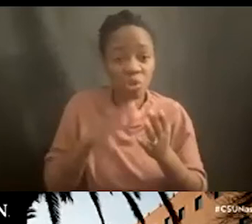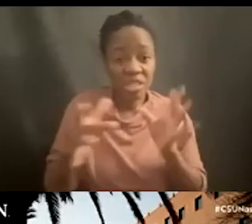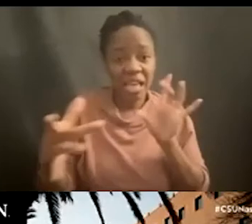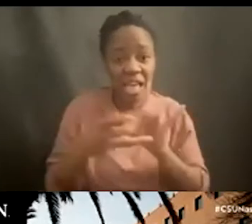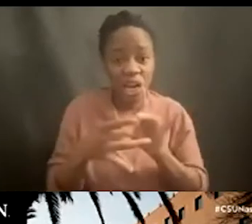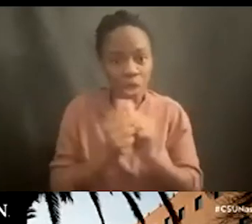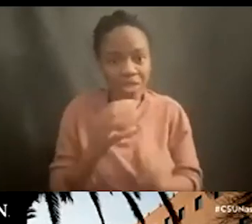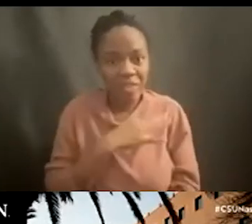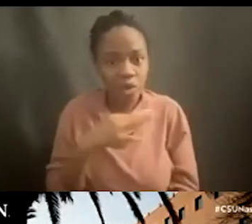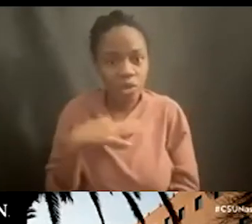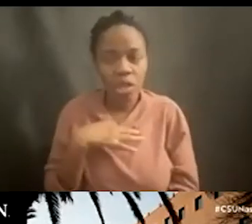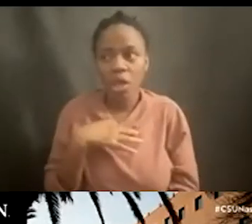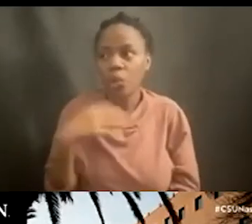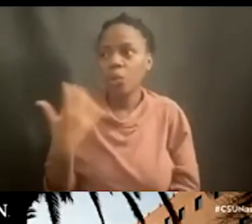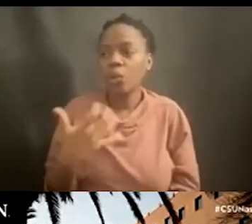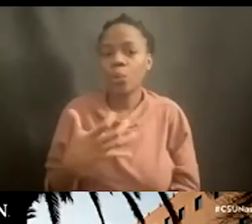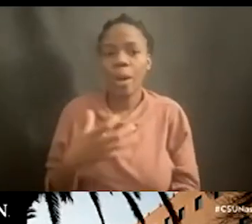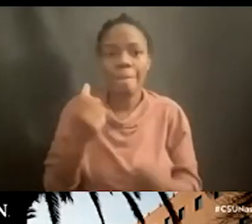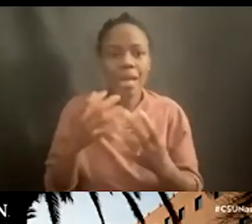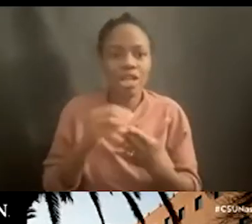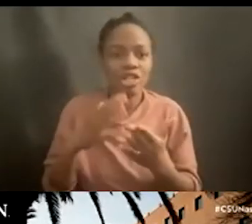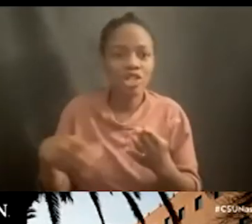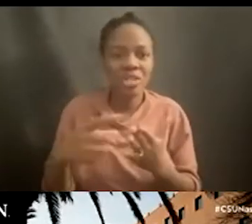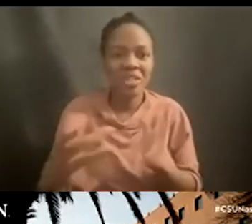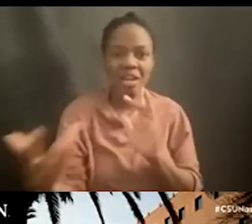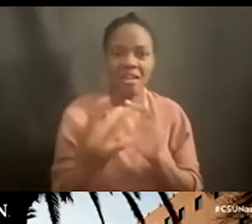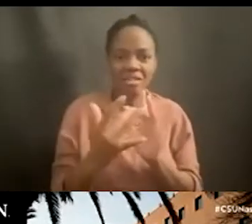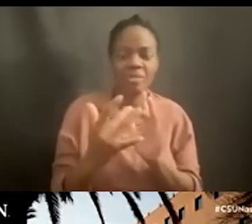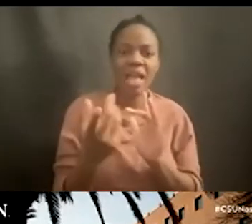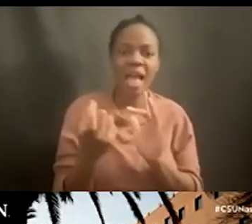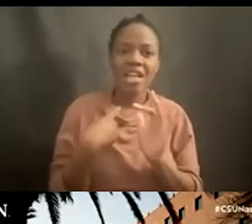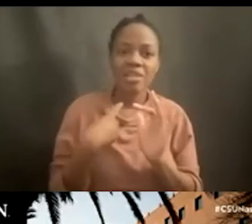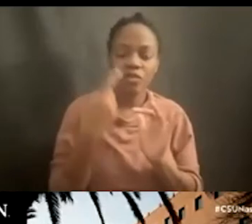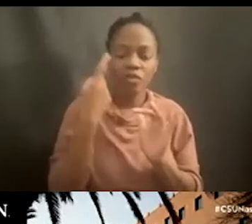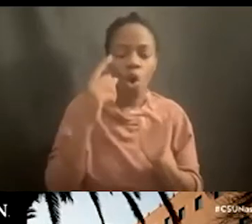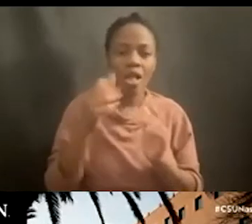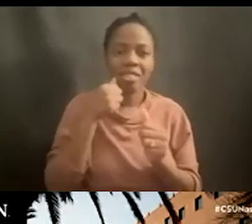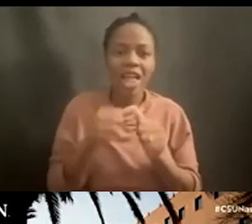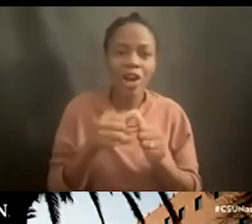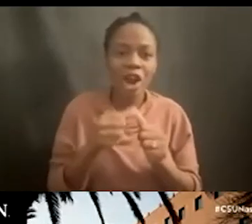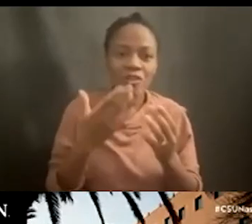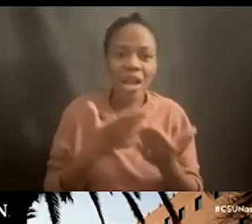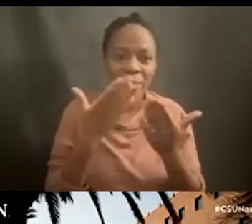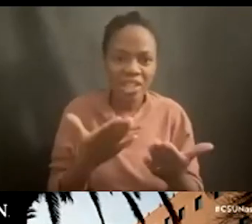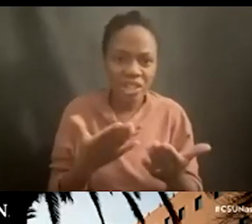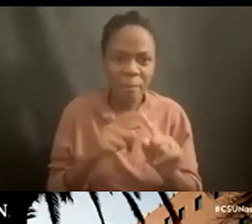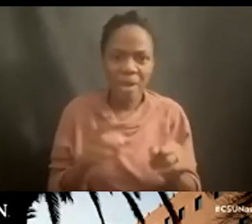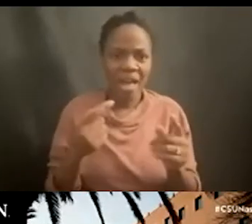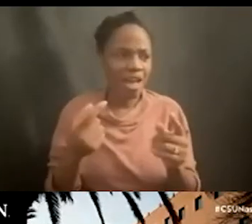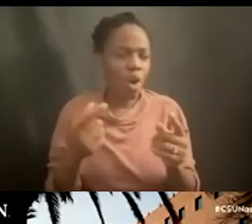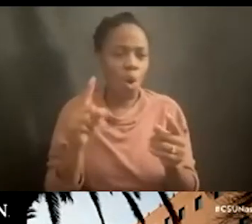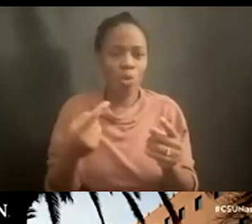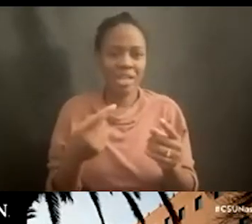I can't tell you how many students have reached out to me asking for a letter of recommendation, but I've only had them in one class,